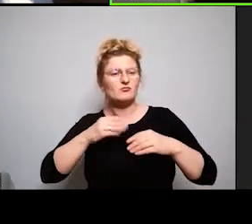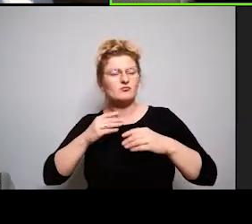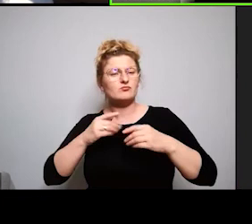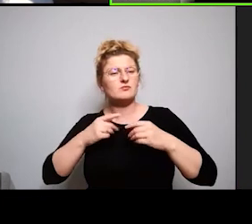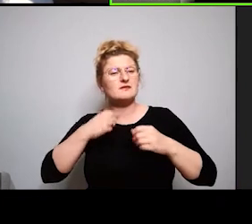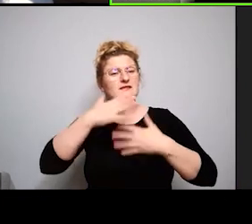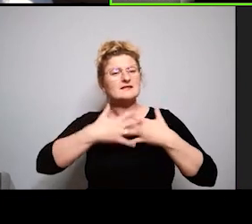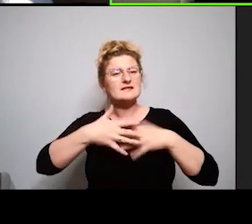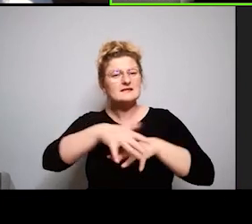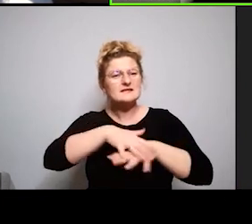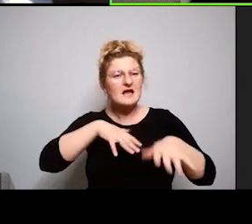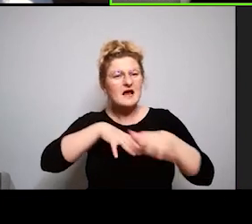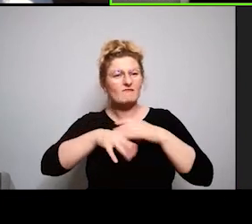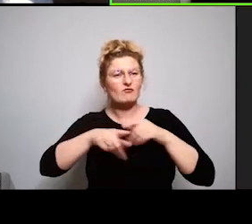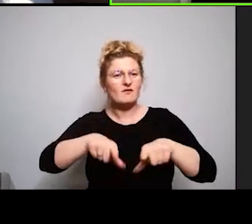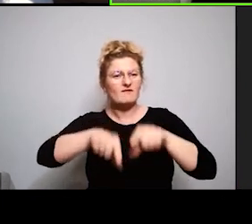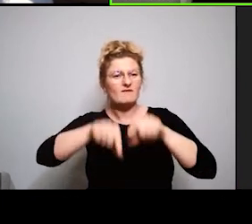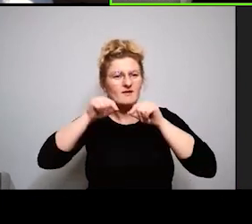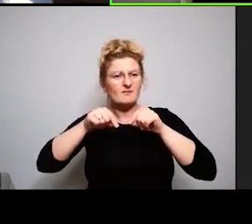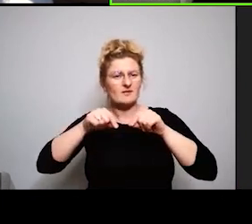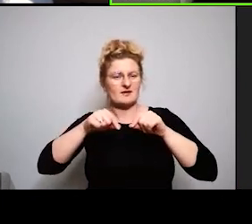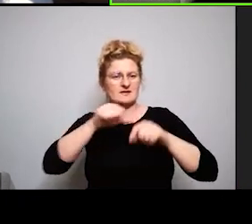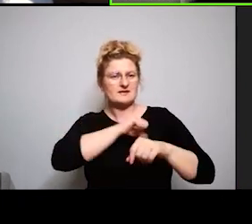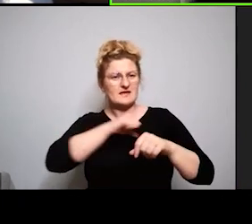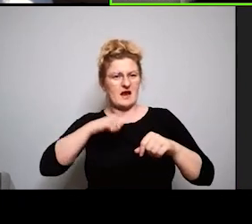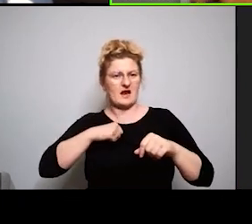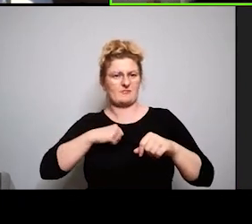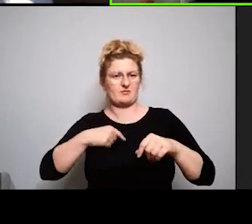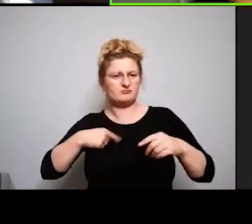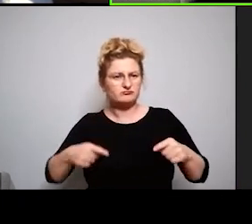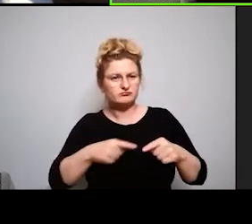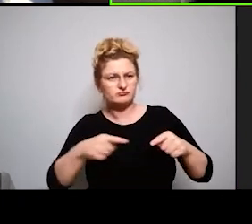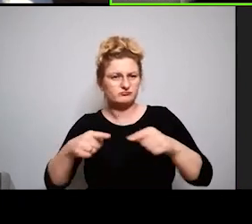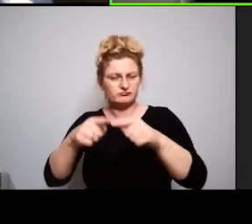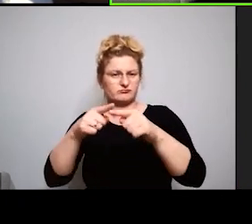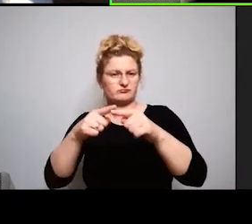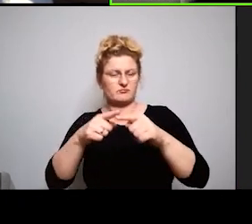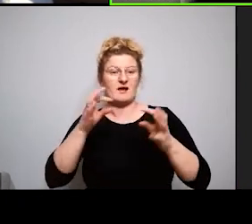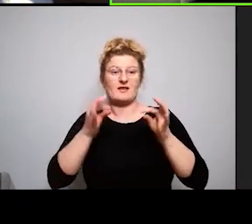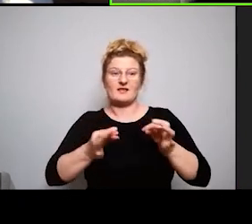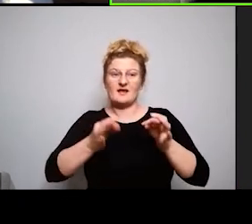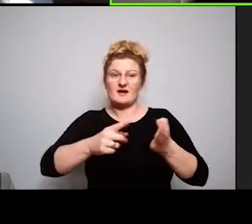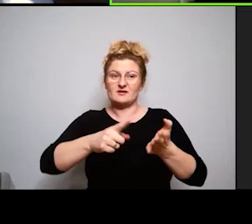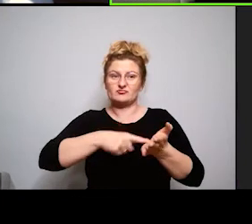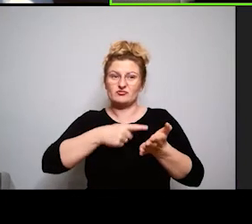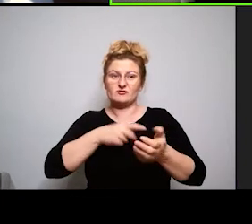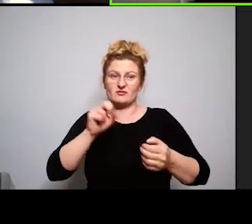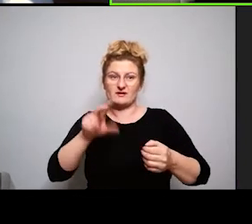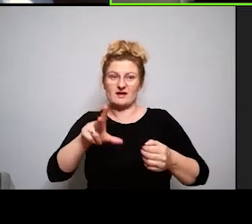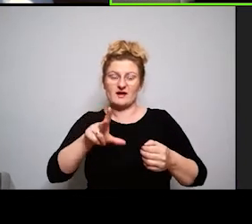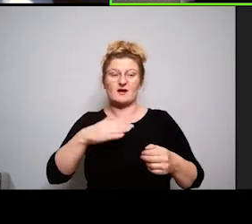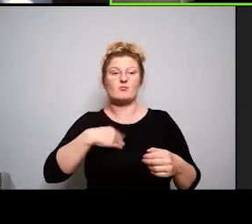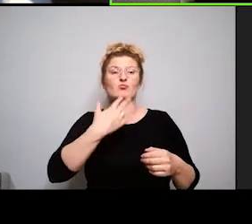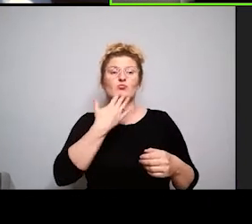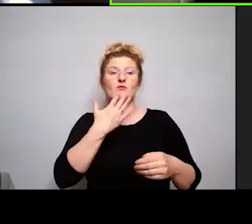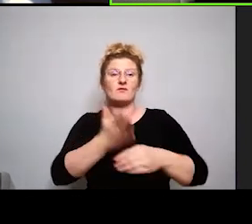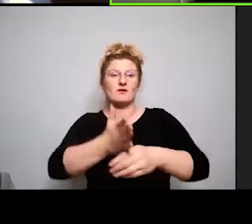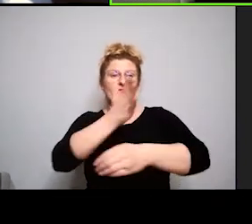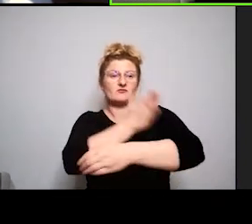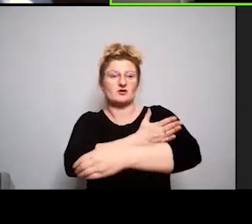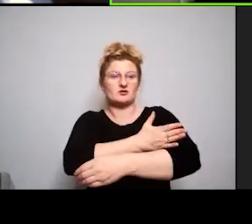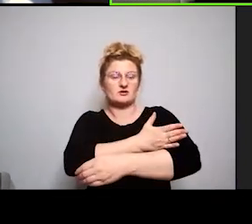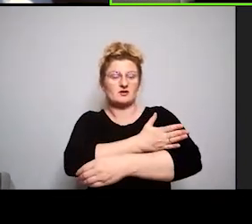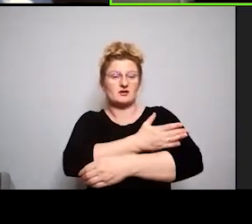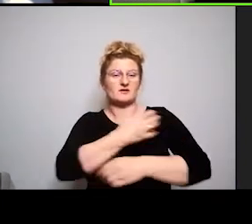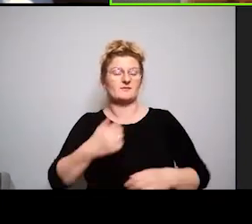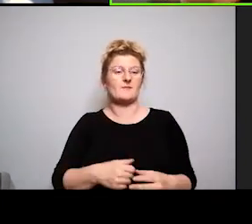choose it. Because now sometimes it's just, as I mentioned, like women opt for these